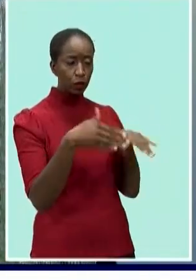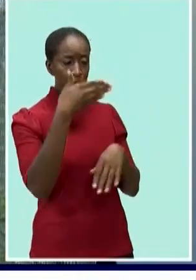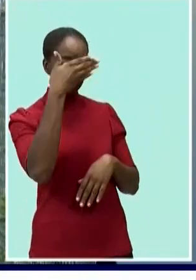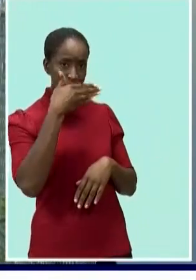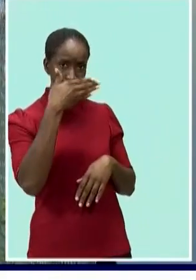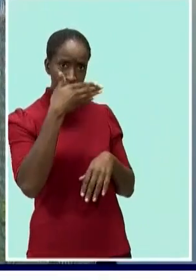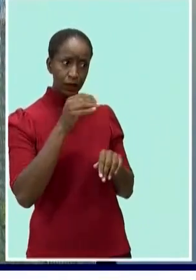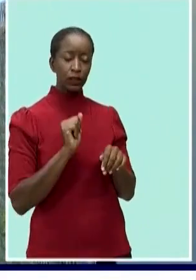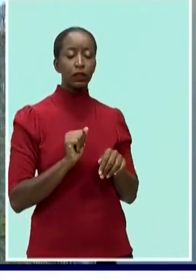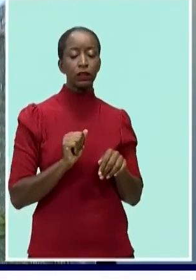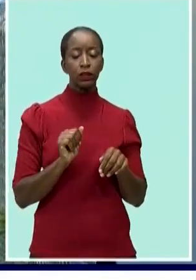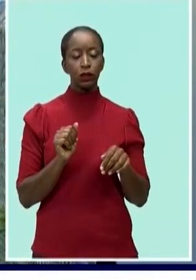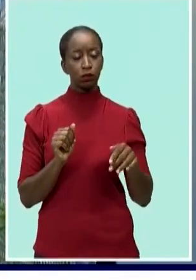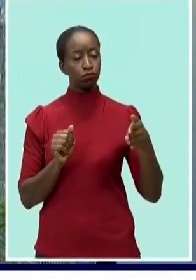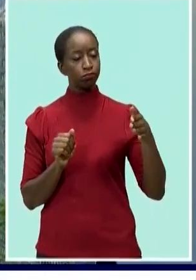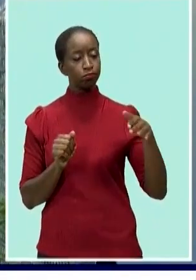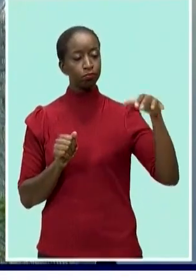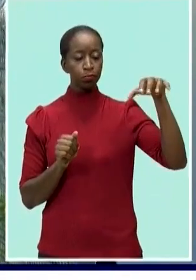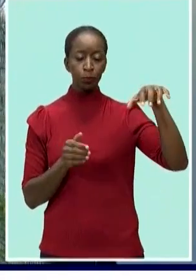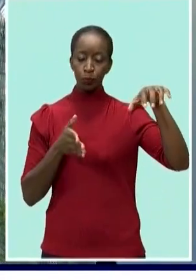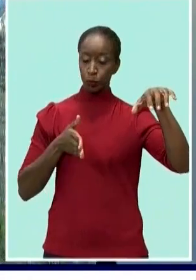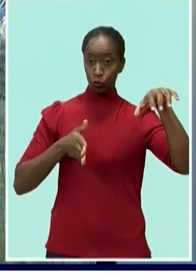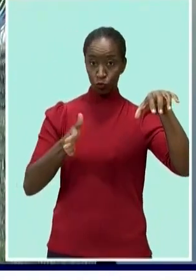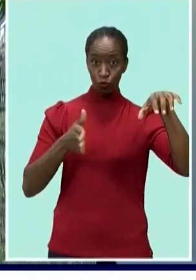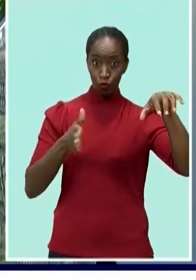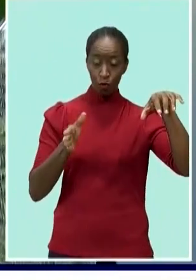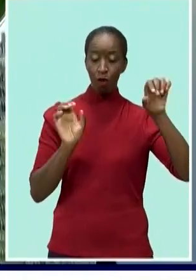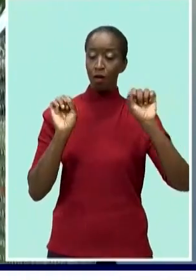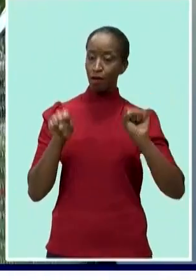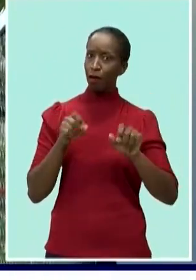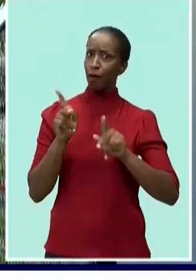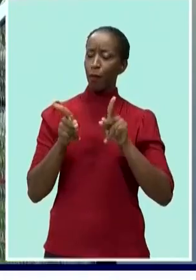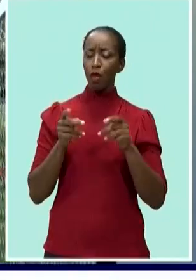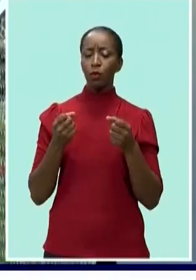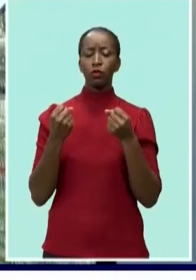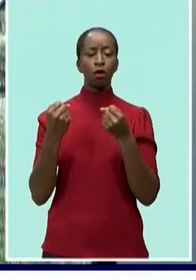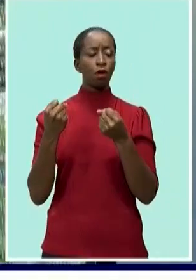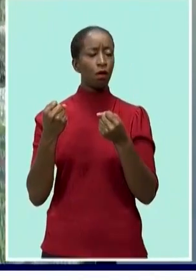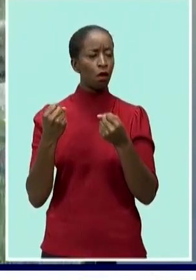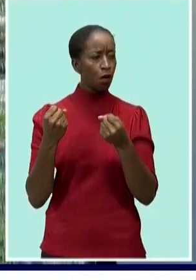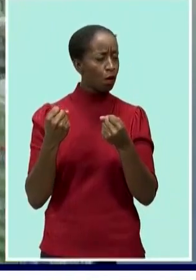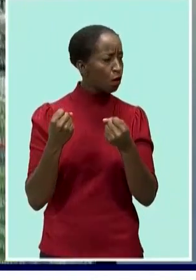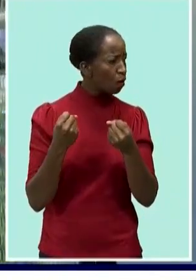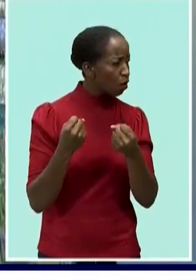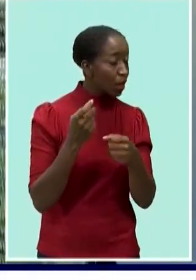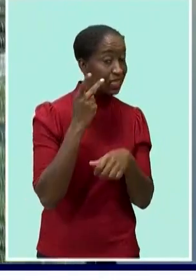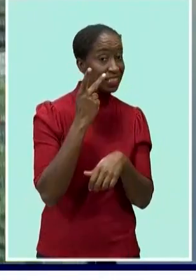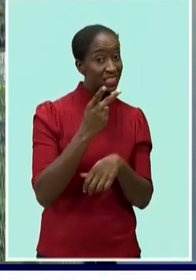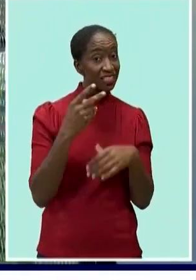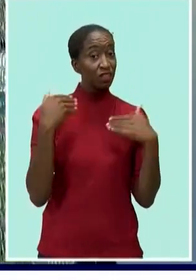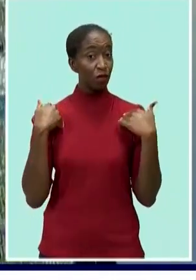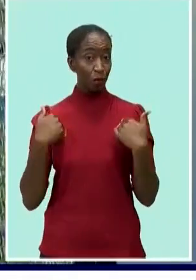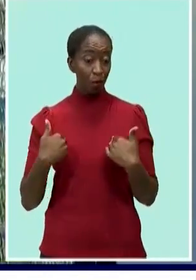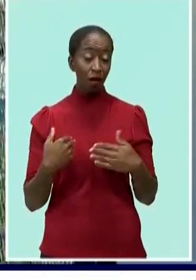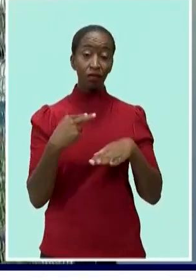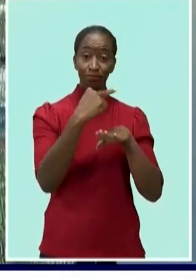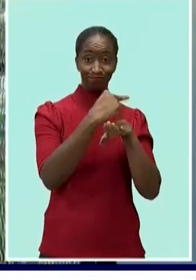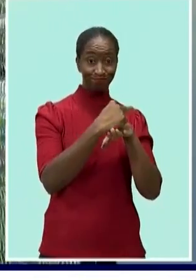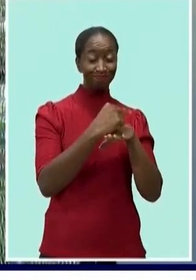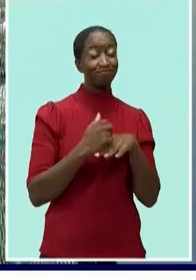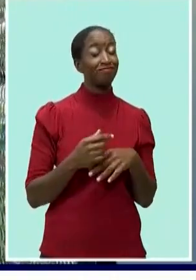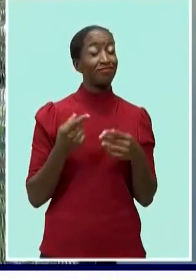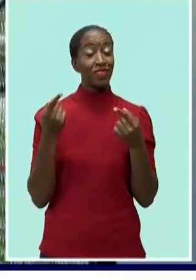people passing could actually just look and see the body lying there. So naturally, when family and close friends got to the scene, it